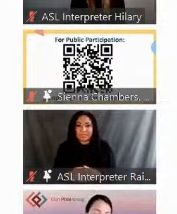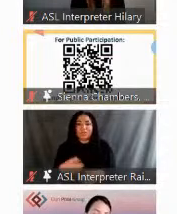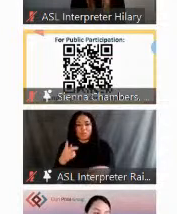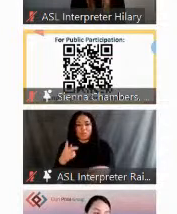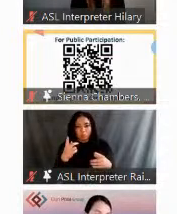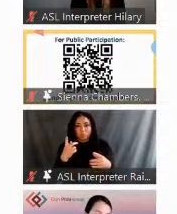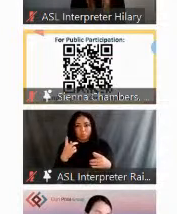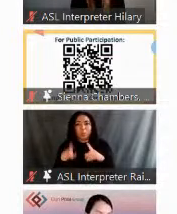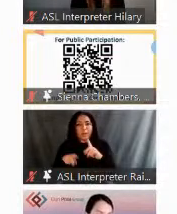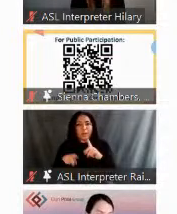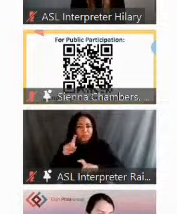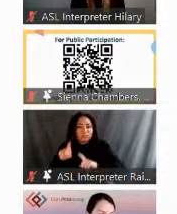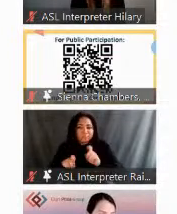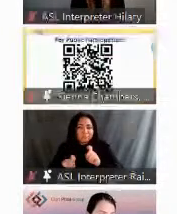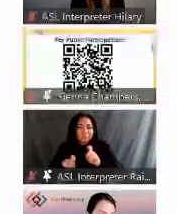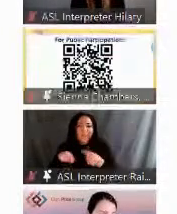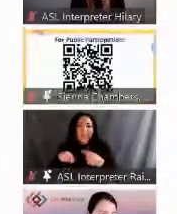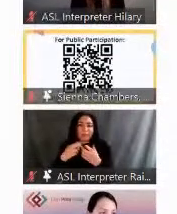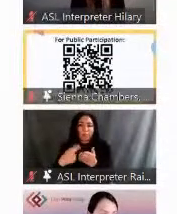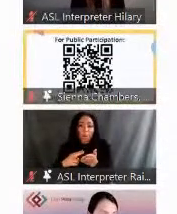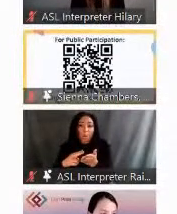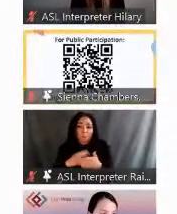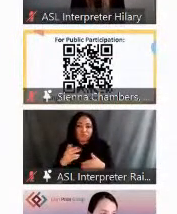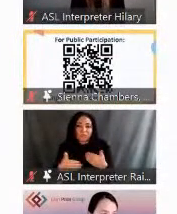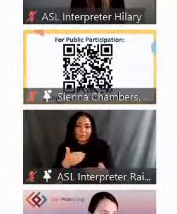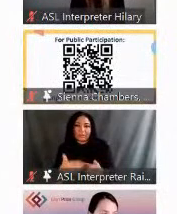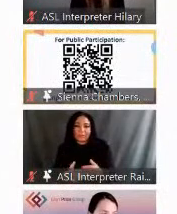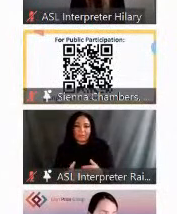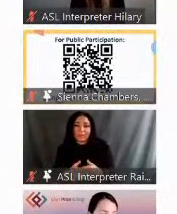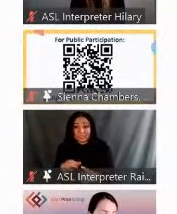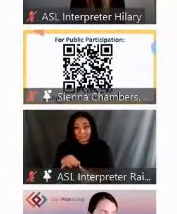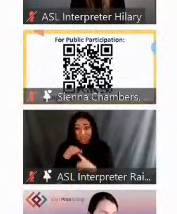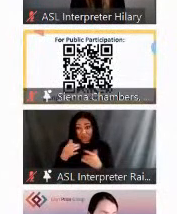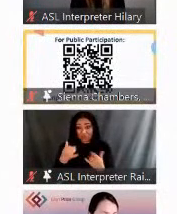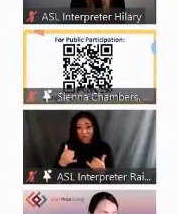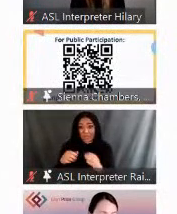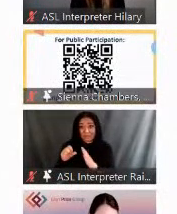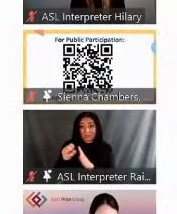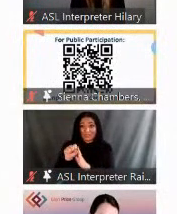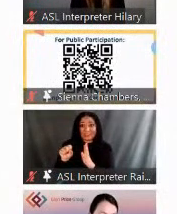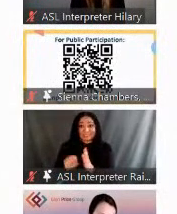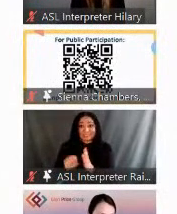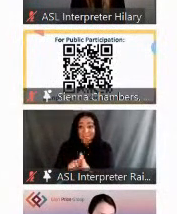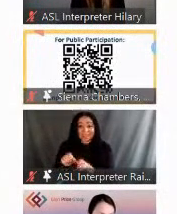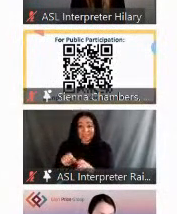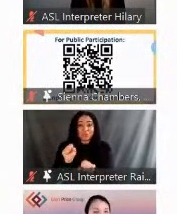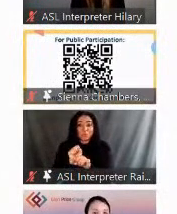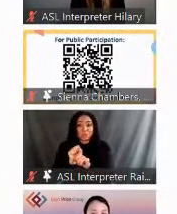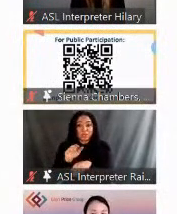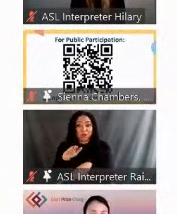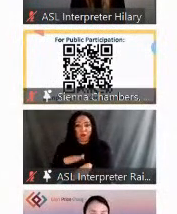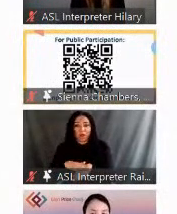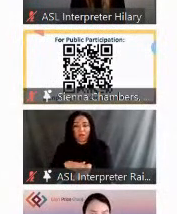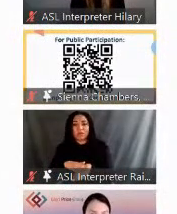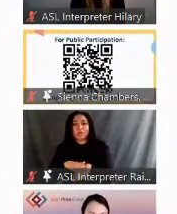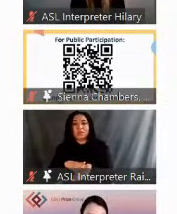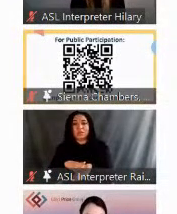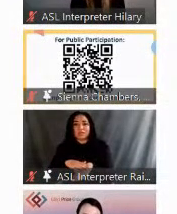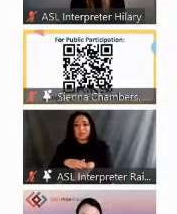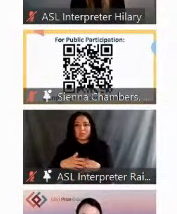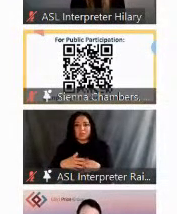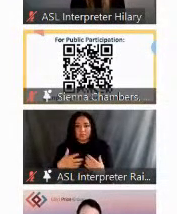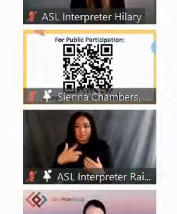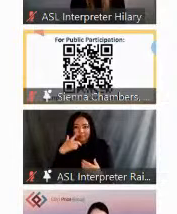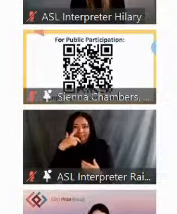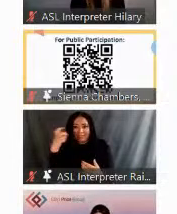question about the enrollment process. Especially right now, the state is working on really, because of